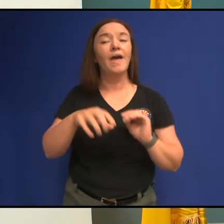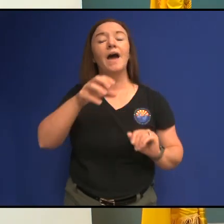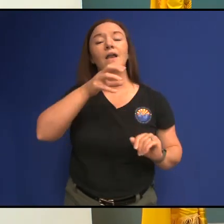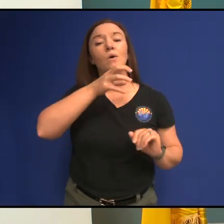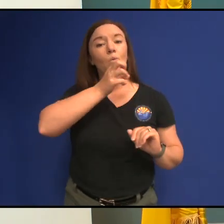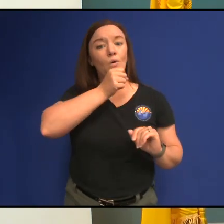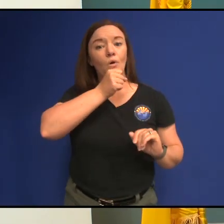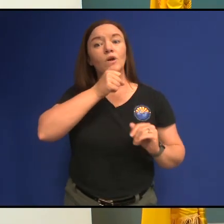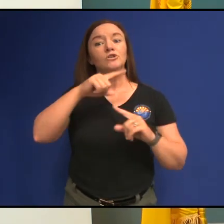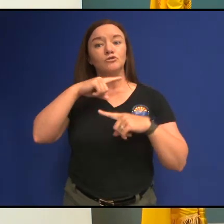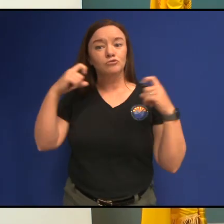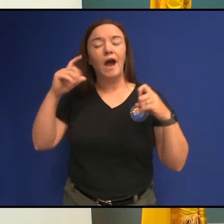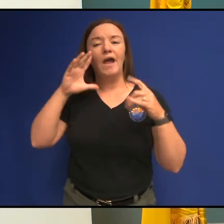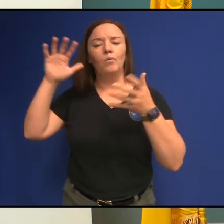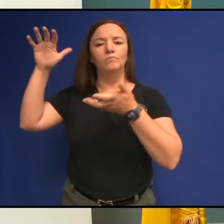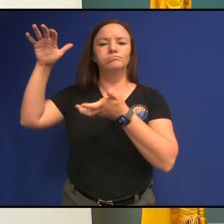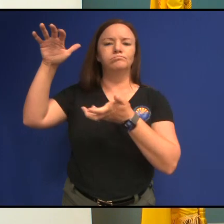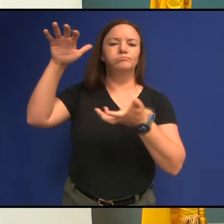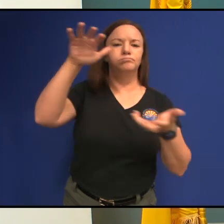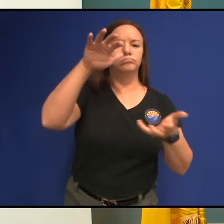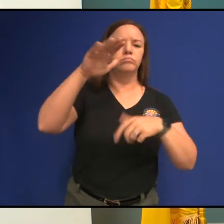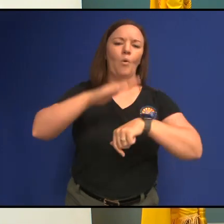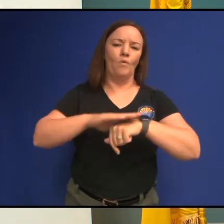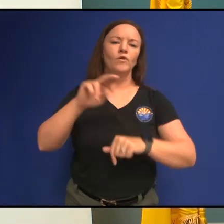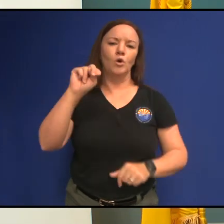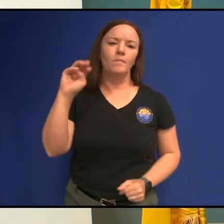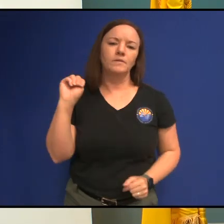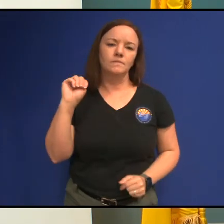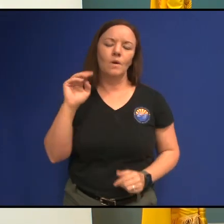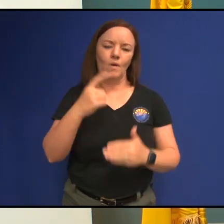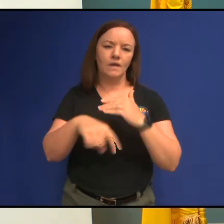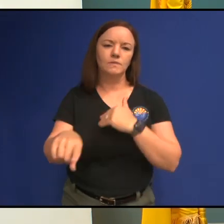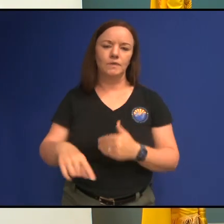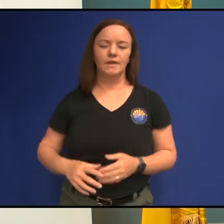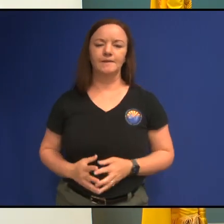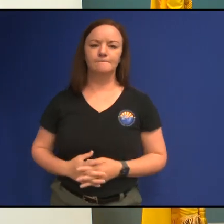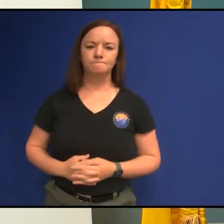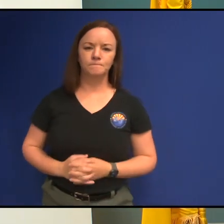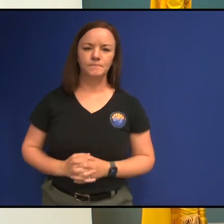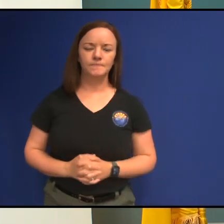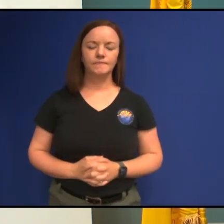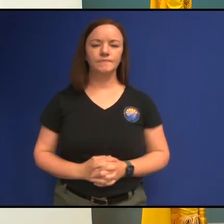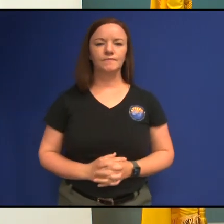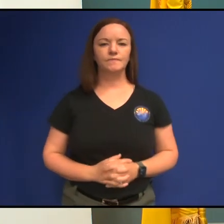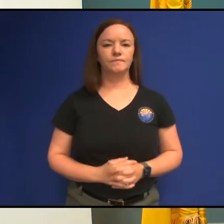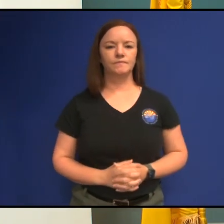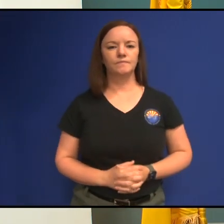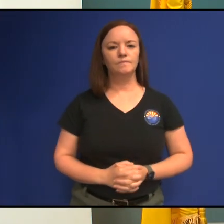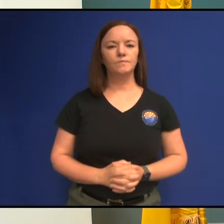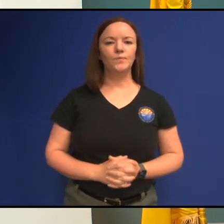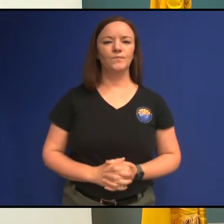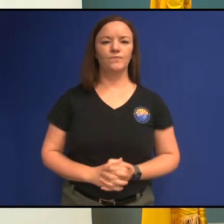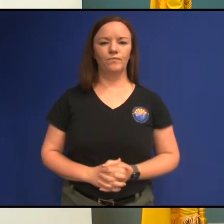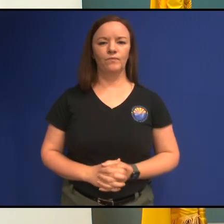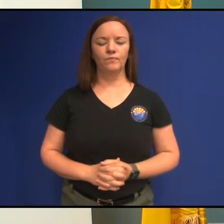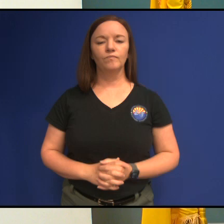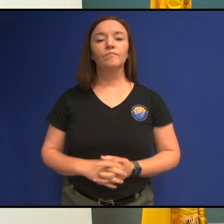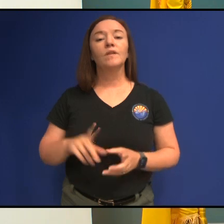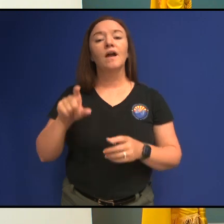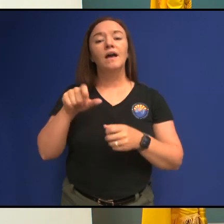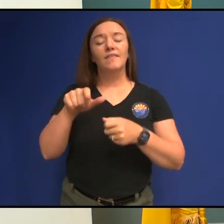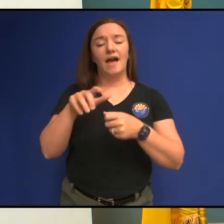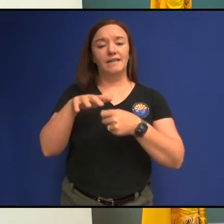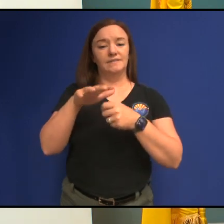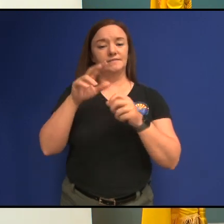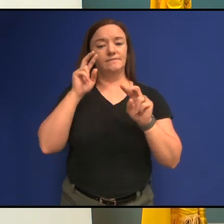Mexico as we head into early next week. So we'll head on here, and this is a look at area red flag warnings